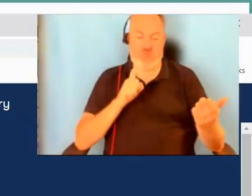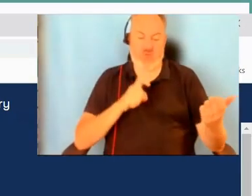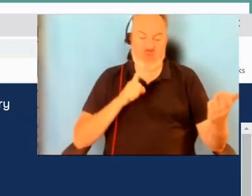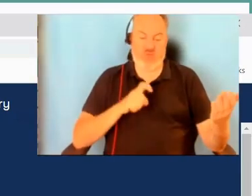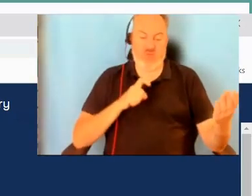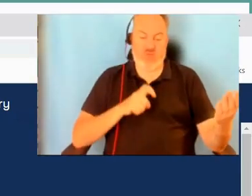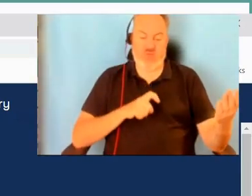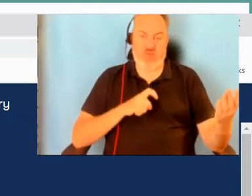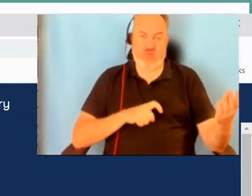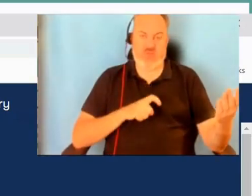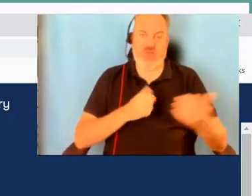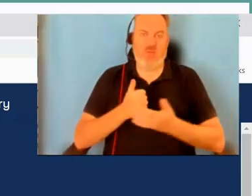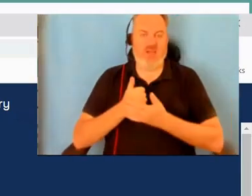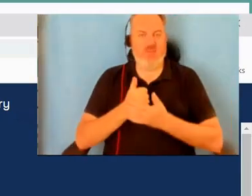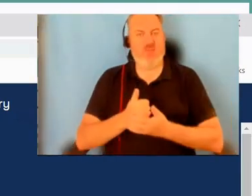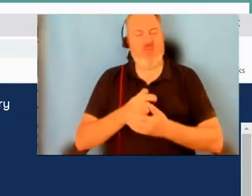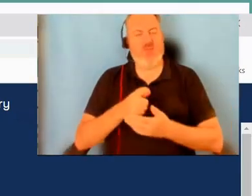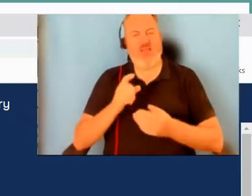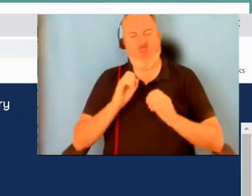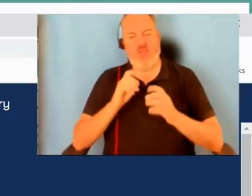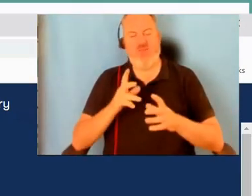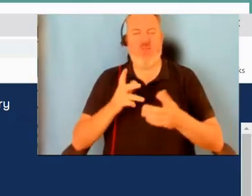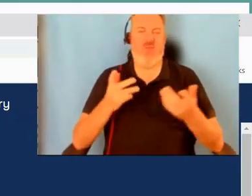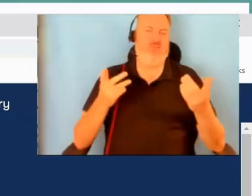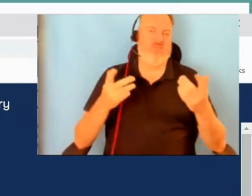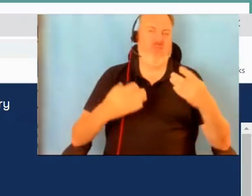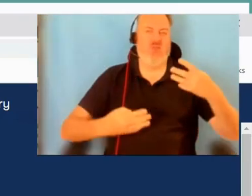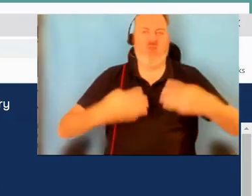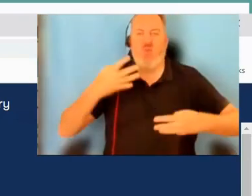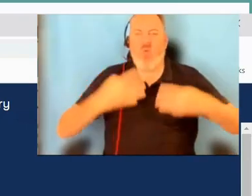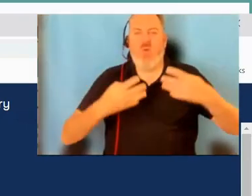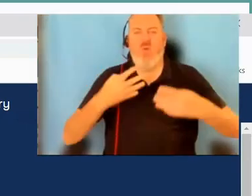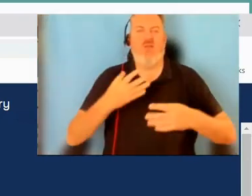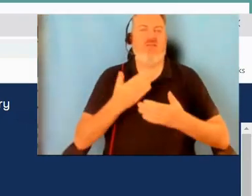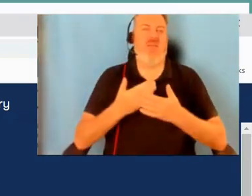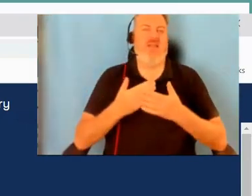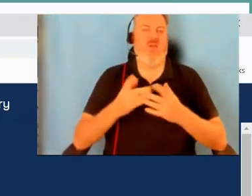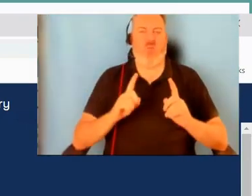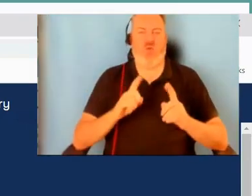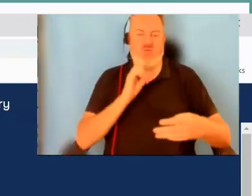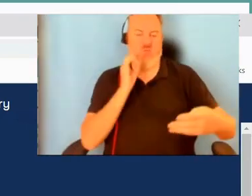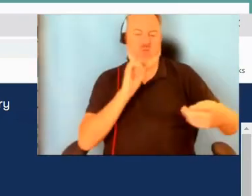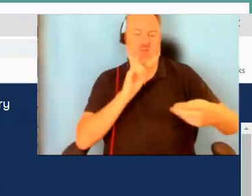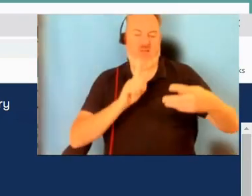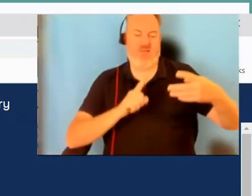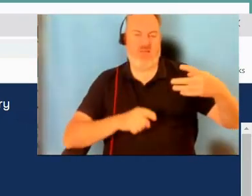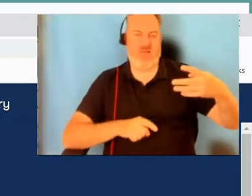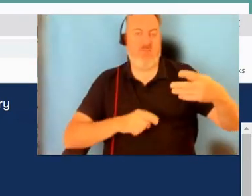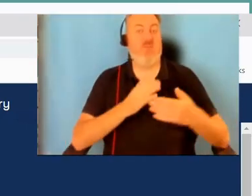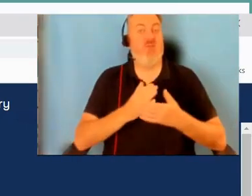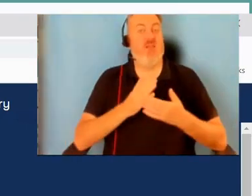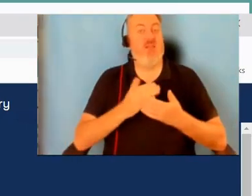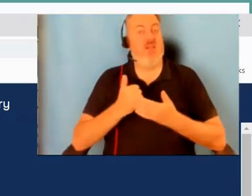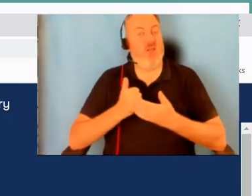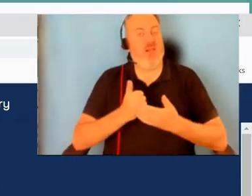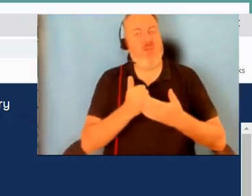night, and it'll give you a score depending on the feedback that you give. And the aim is to have your sleep score